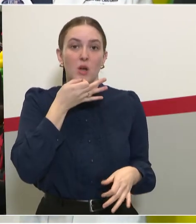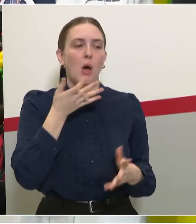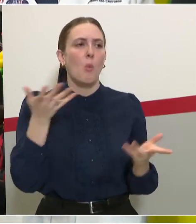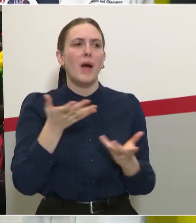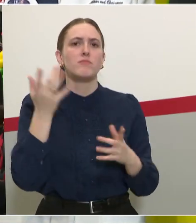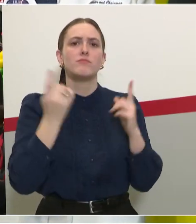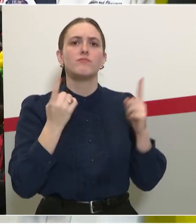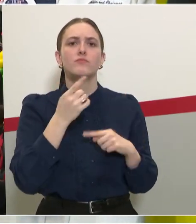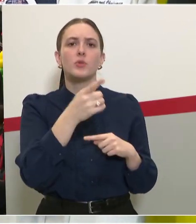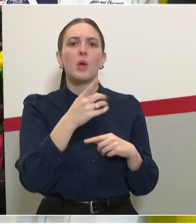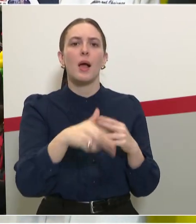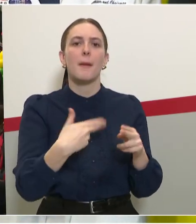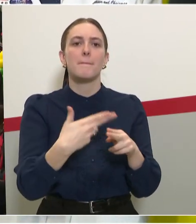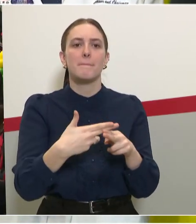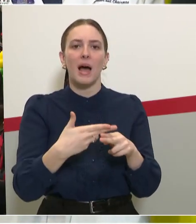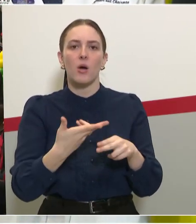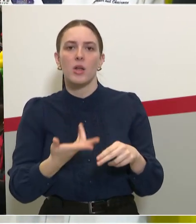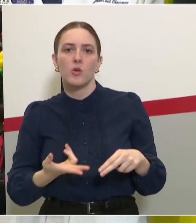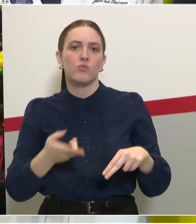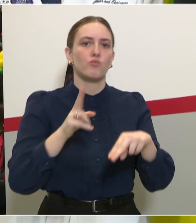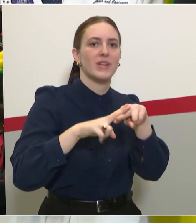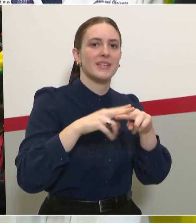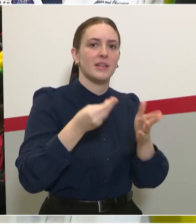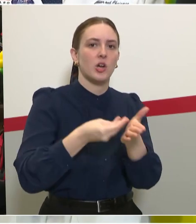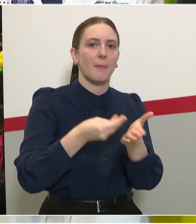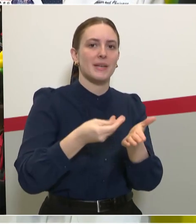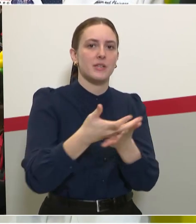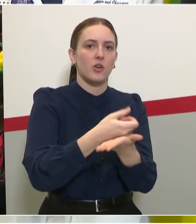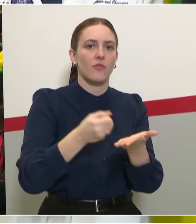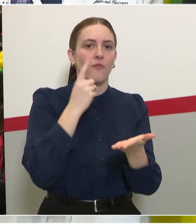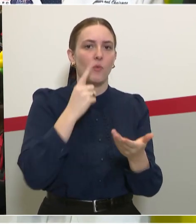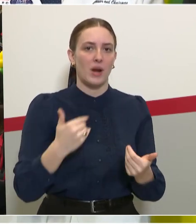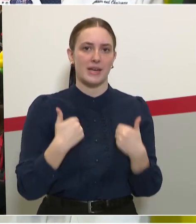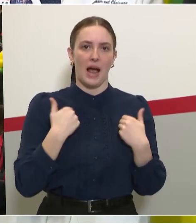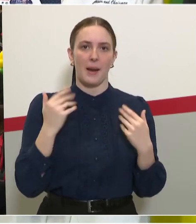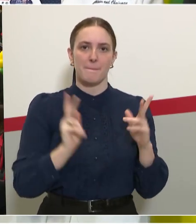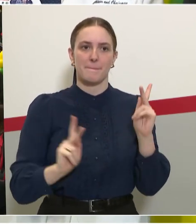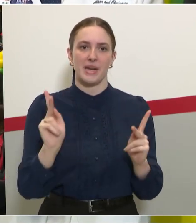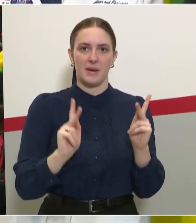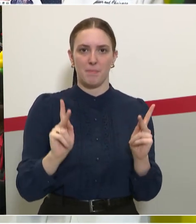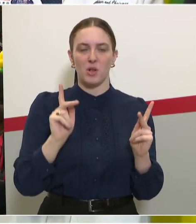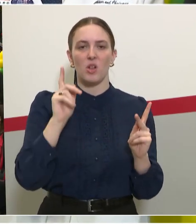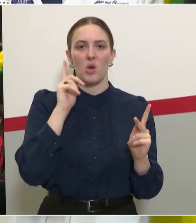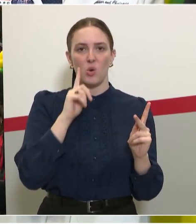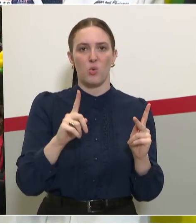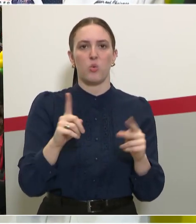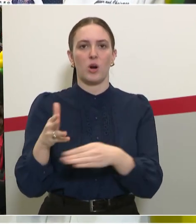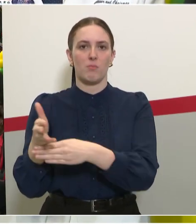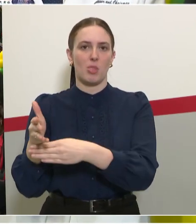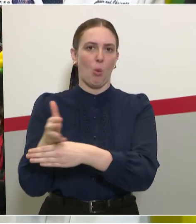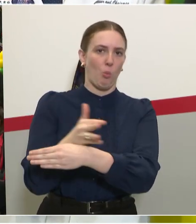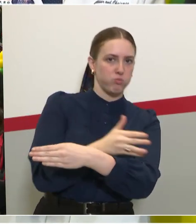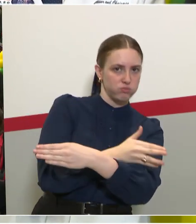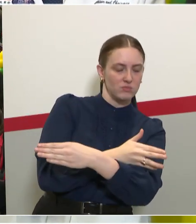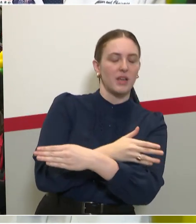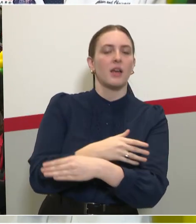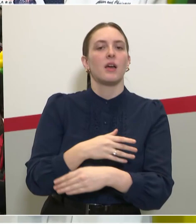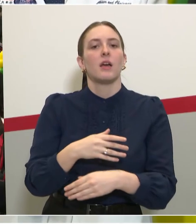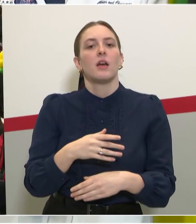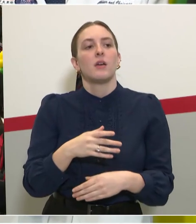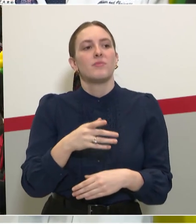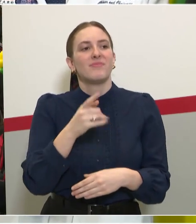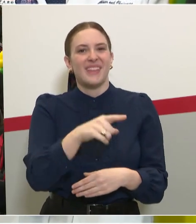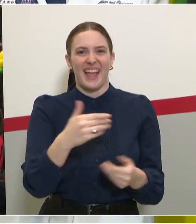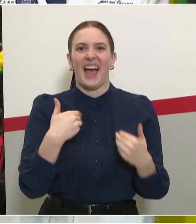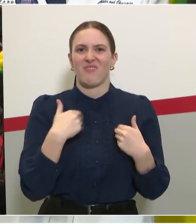to increasing the compensation, particularly for the young people on the lower end of the spectrum, given the fact that there is a